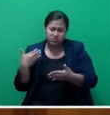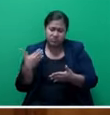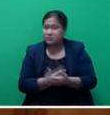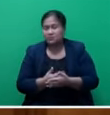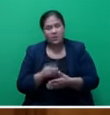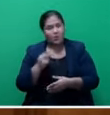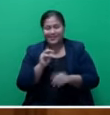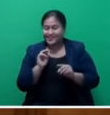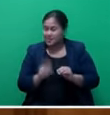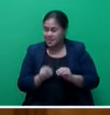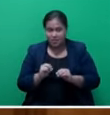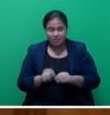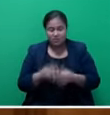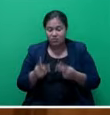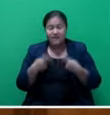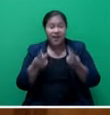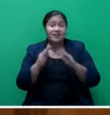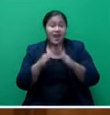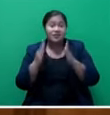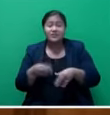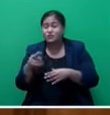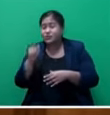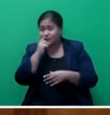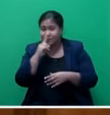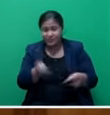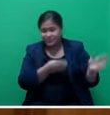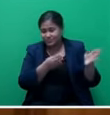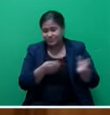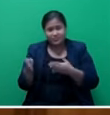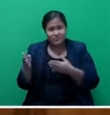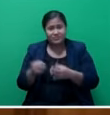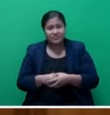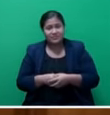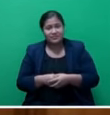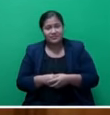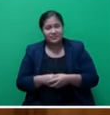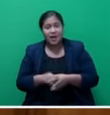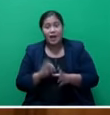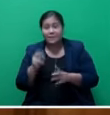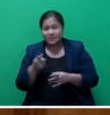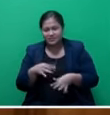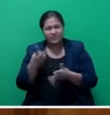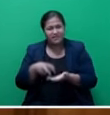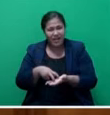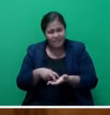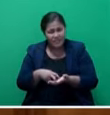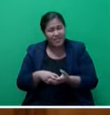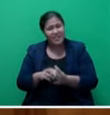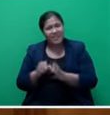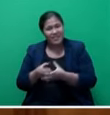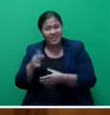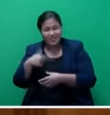provide housing to the people who are migrating to the cities, where they are most vulnerable to these types